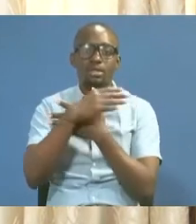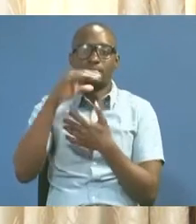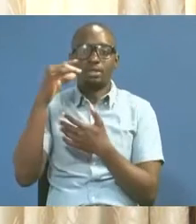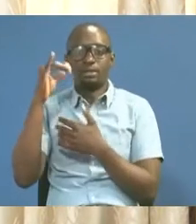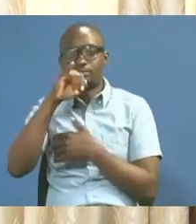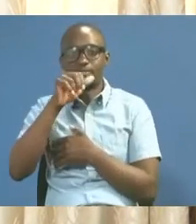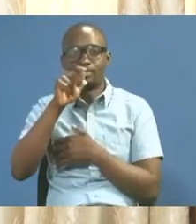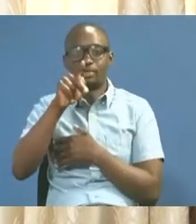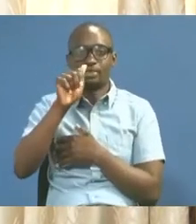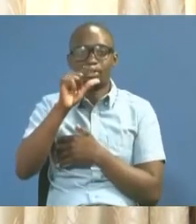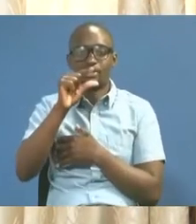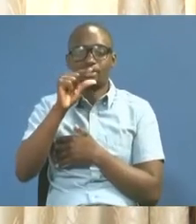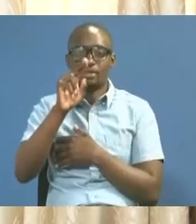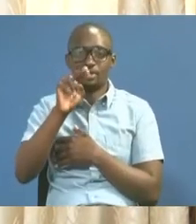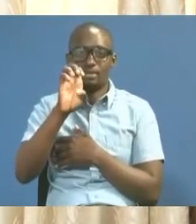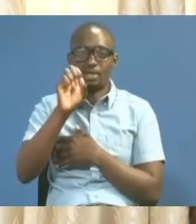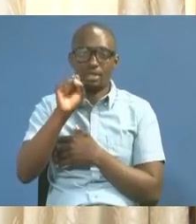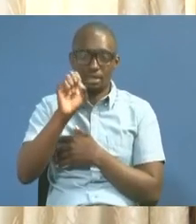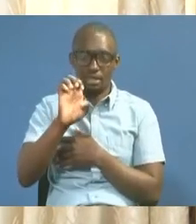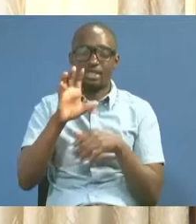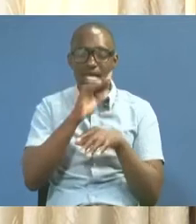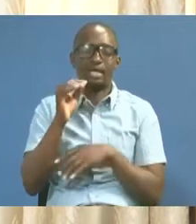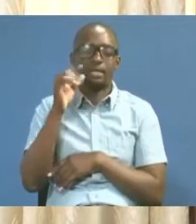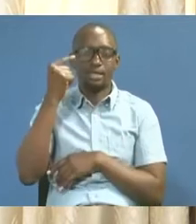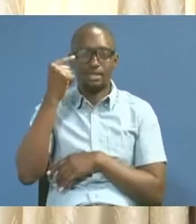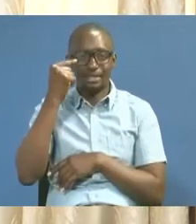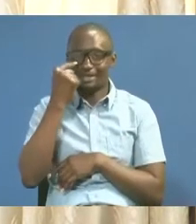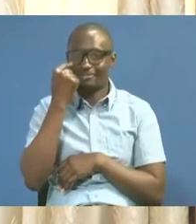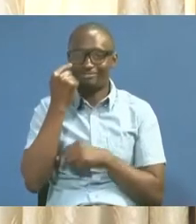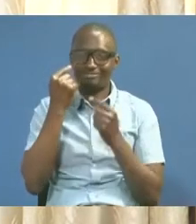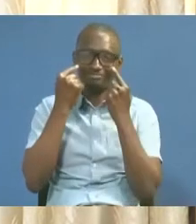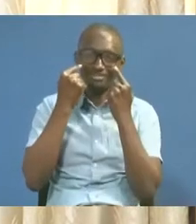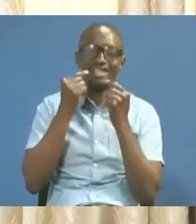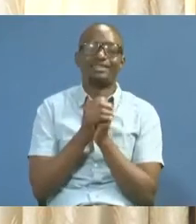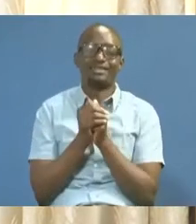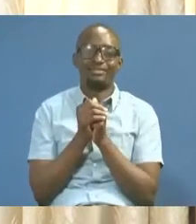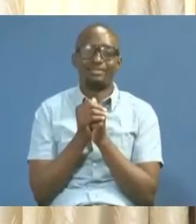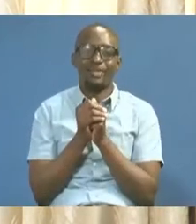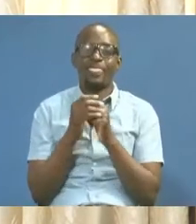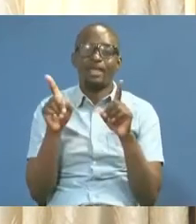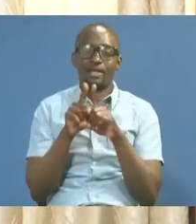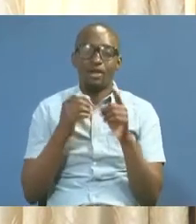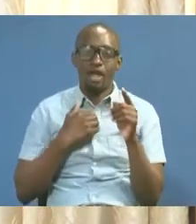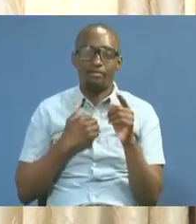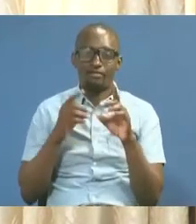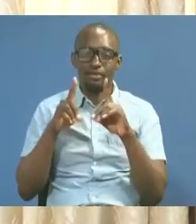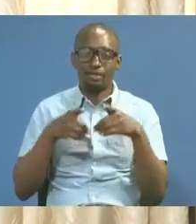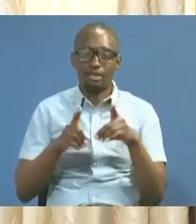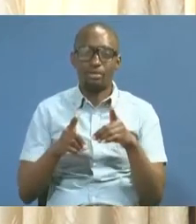Japanese, and Chinese languages. We also have several diplomas that last